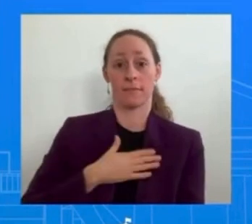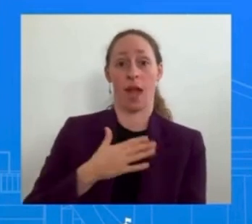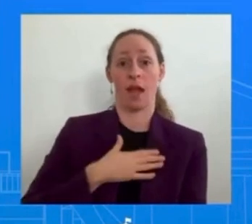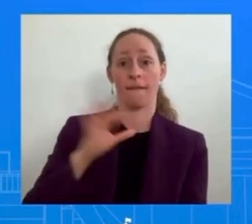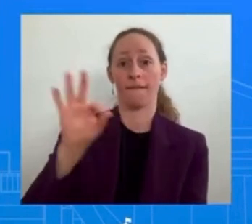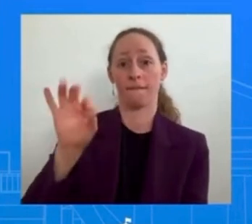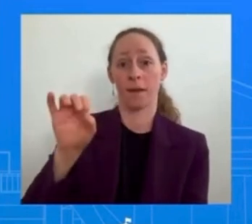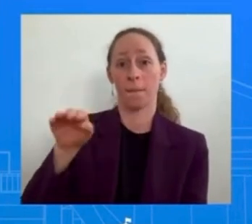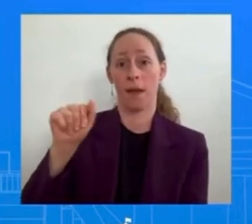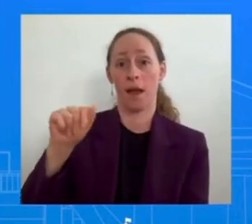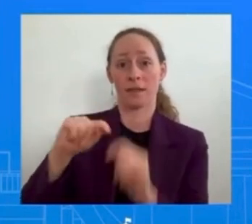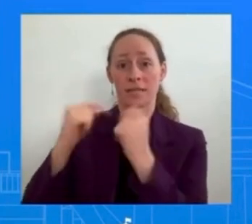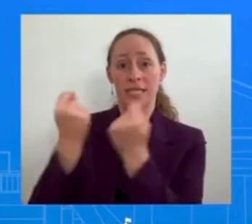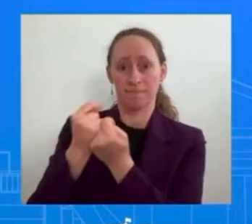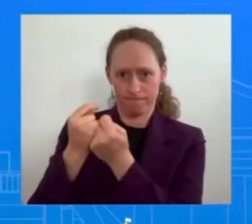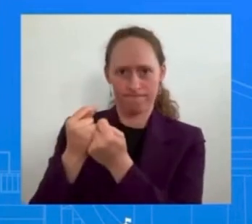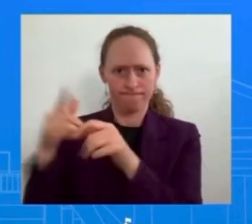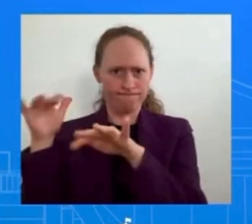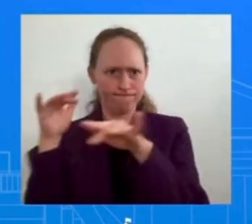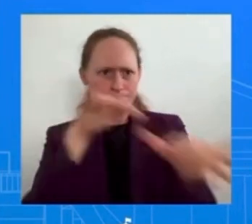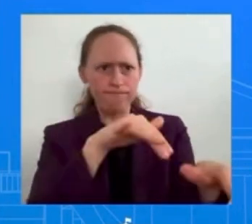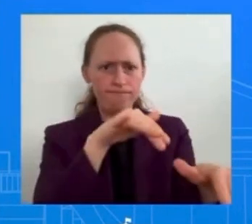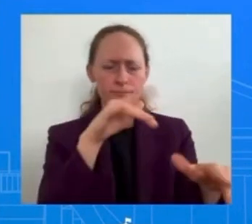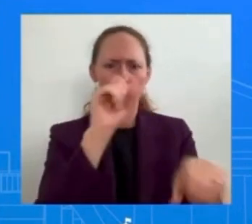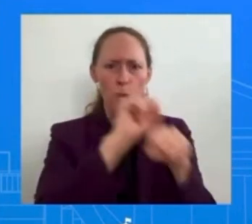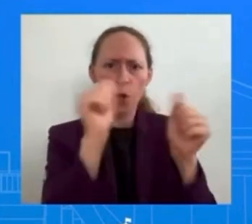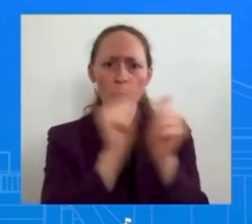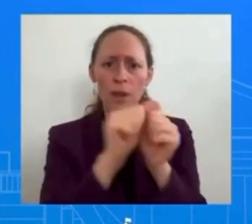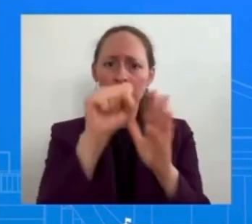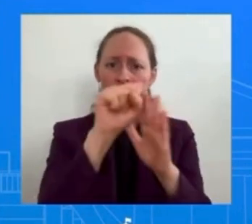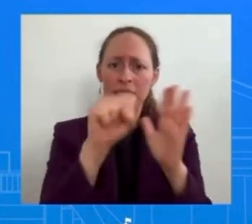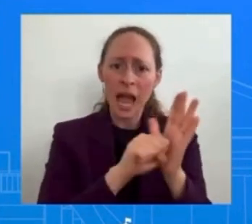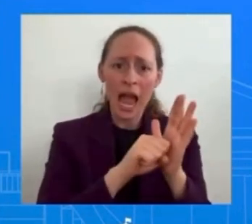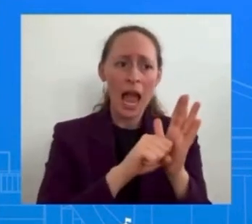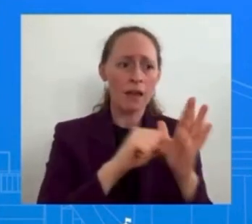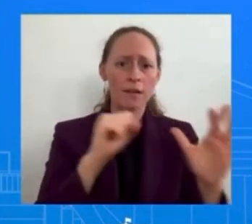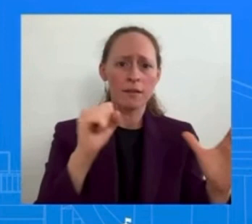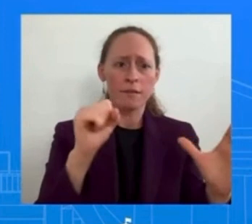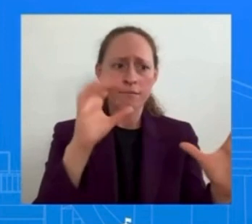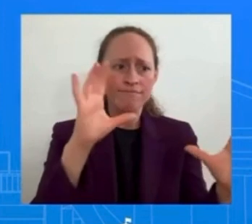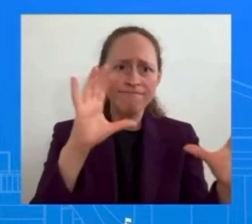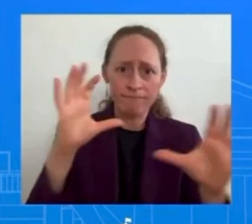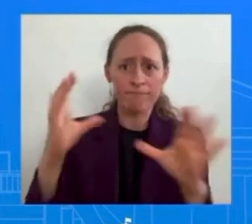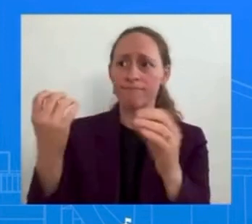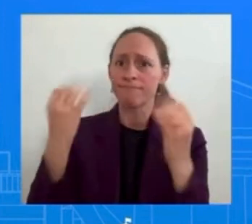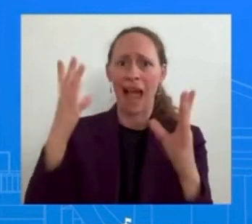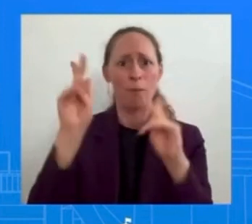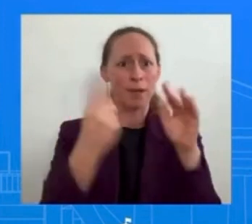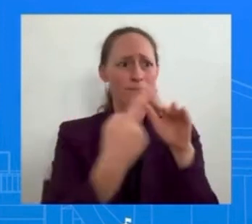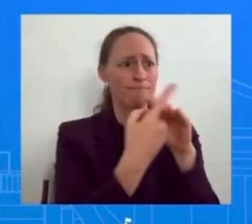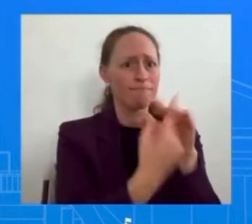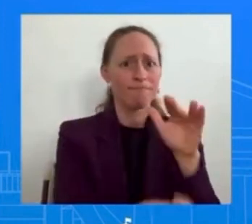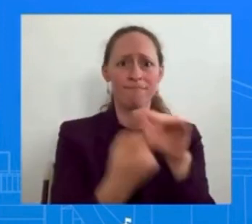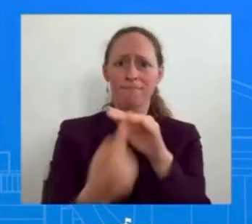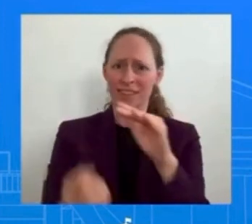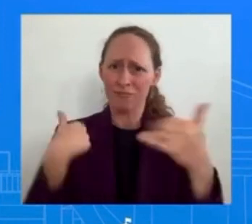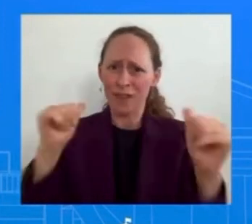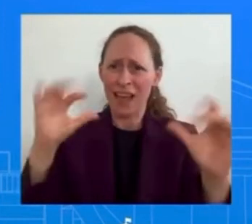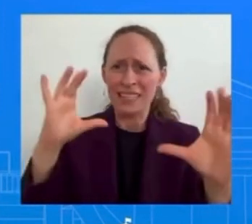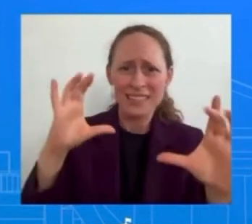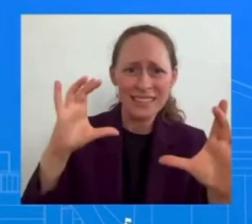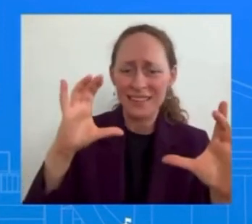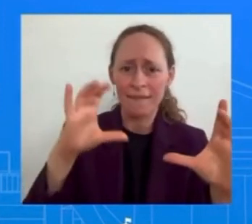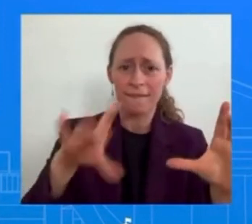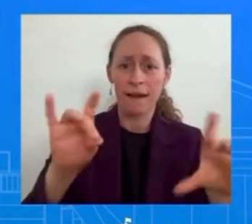missing. Given the conditions and the need for additional resources, we will have at least 40 canine search teams on the